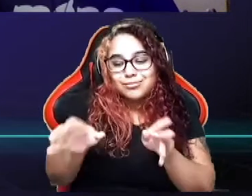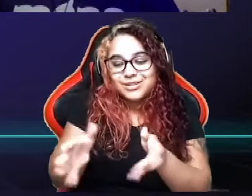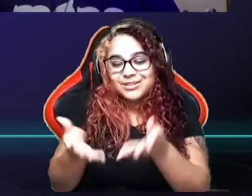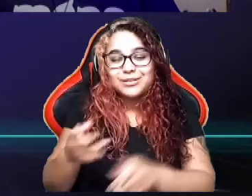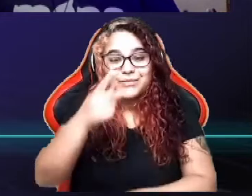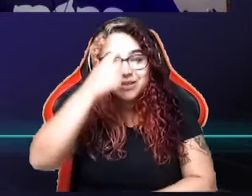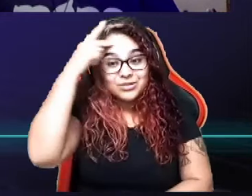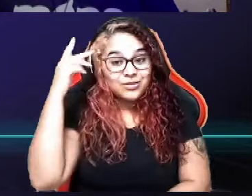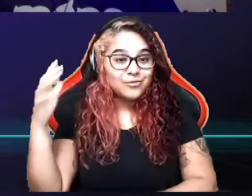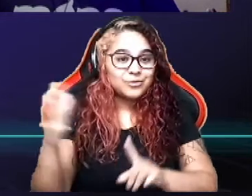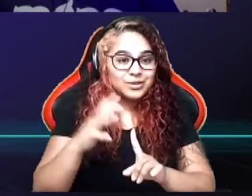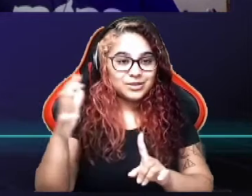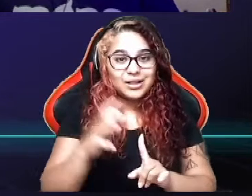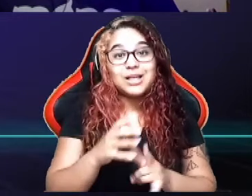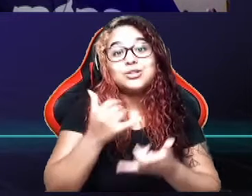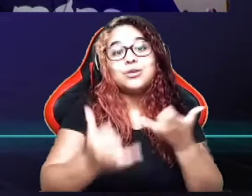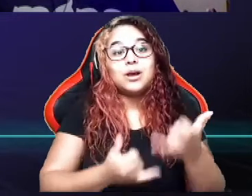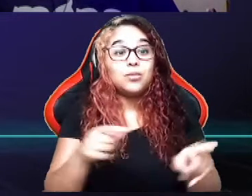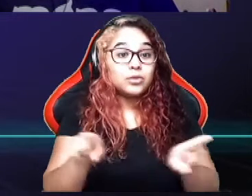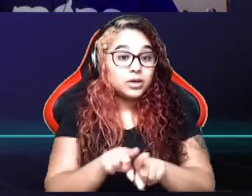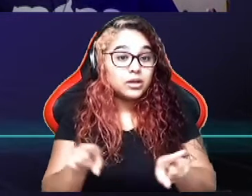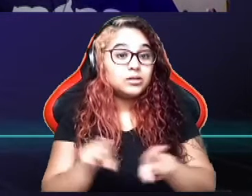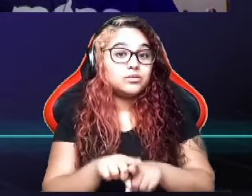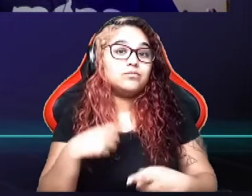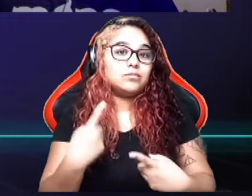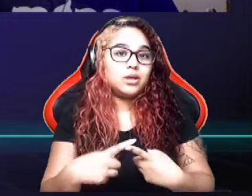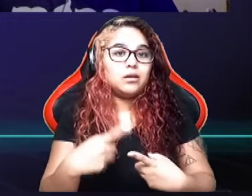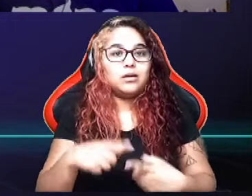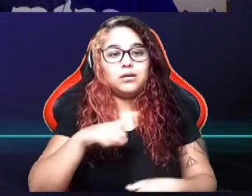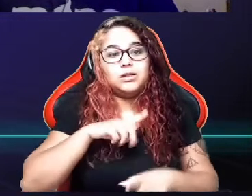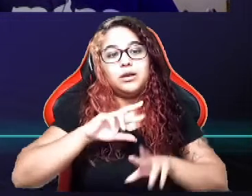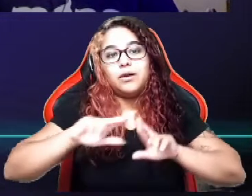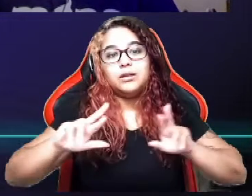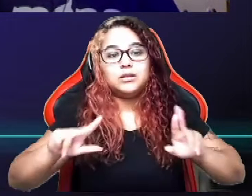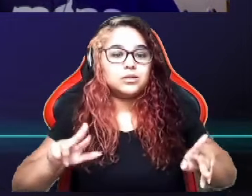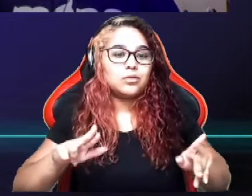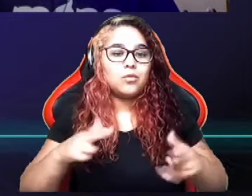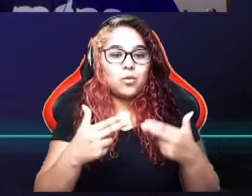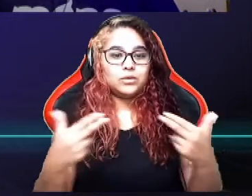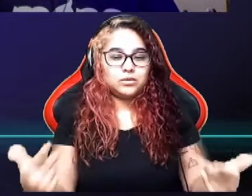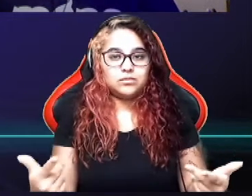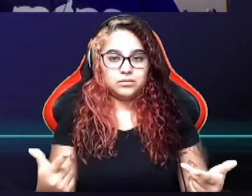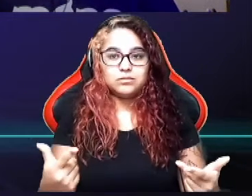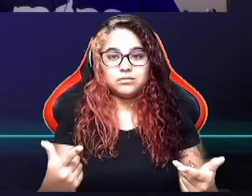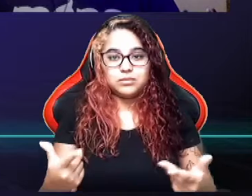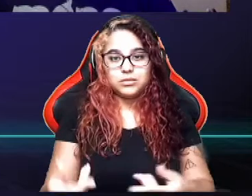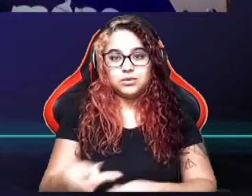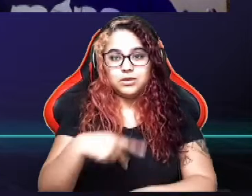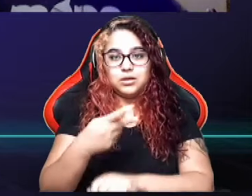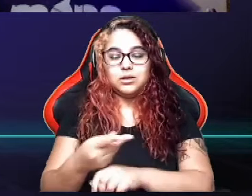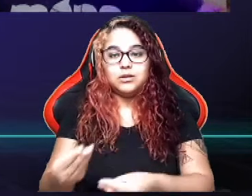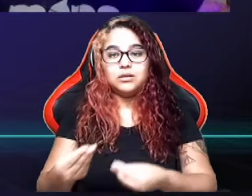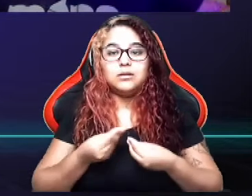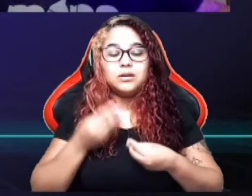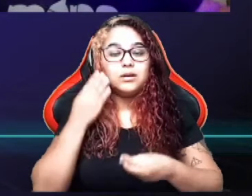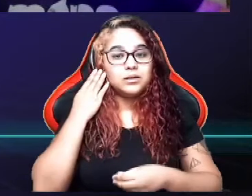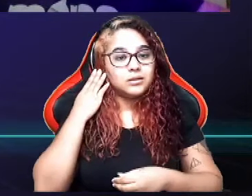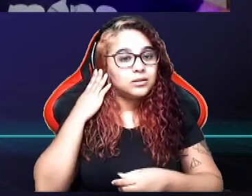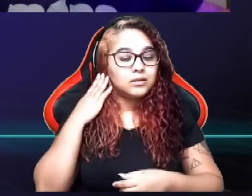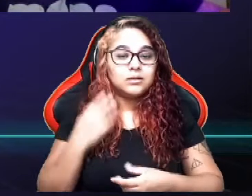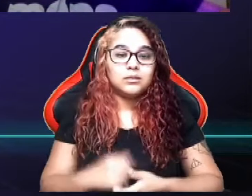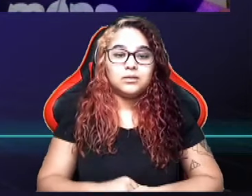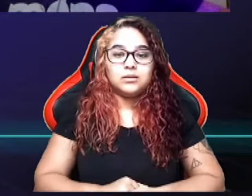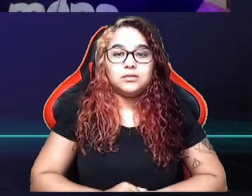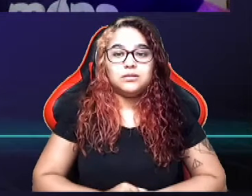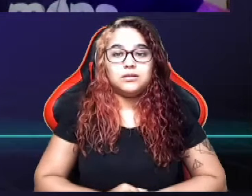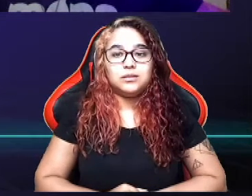influencers to produce content, to play, and they're gonna get revenue share. They're gonna get, yeah, they're